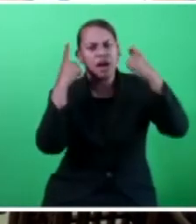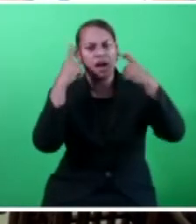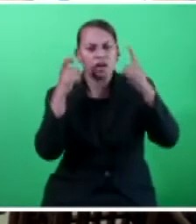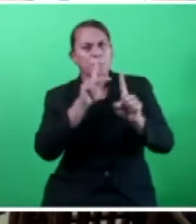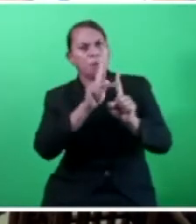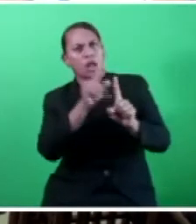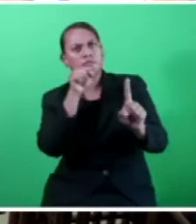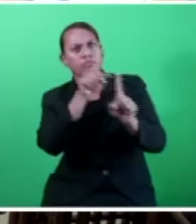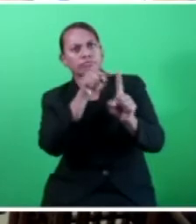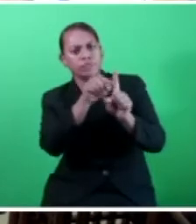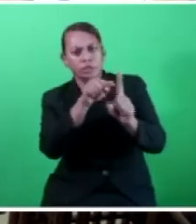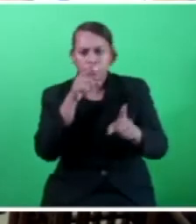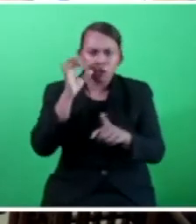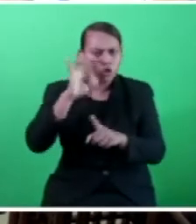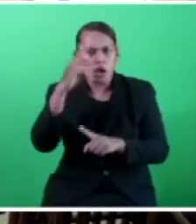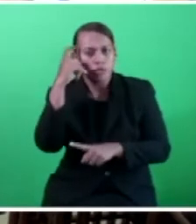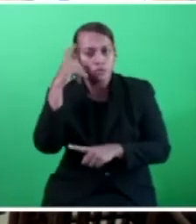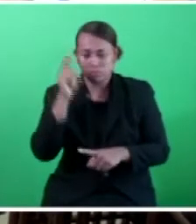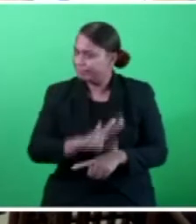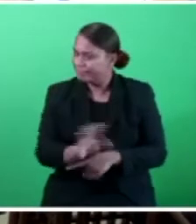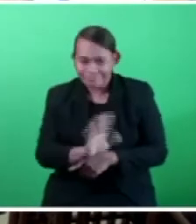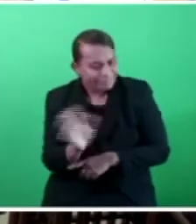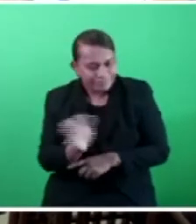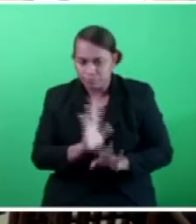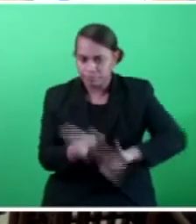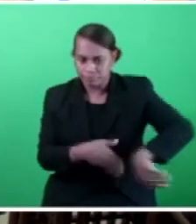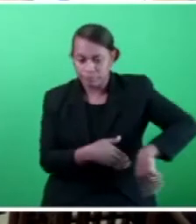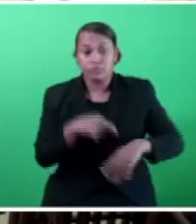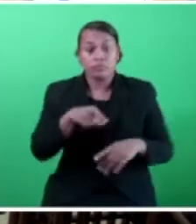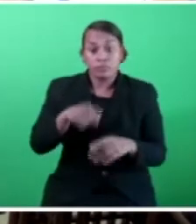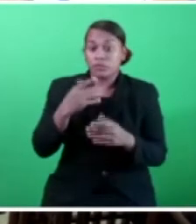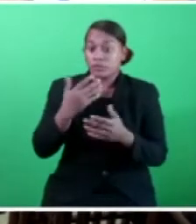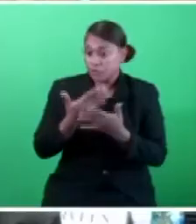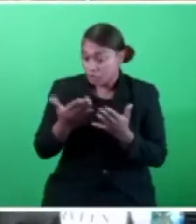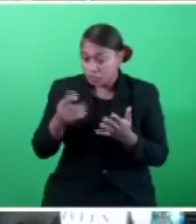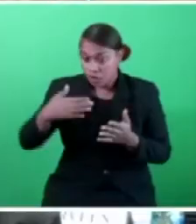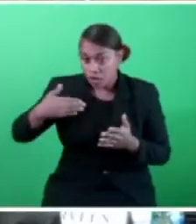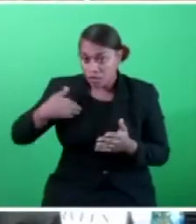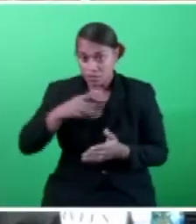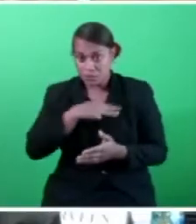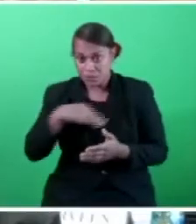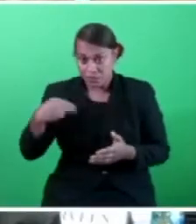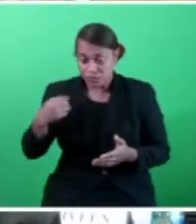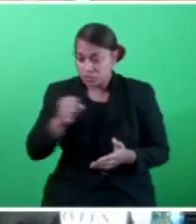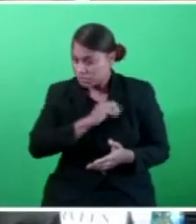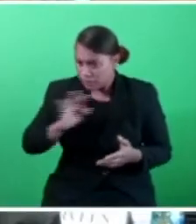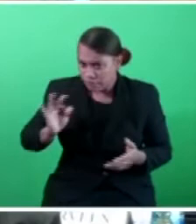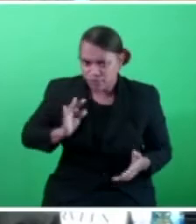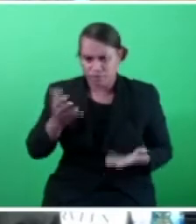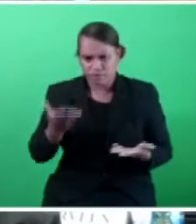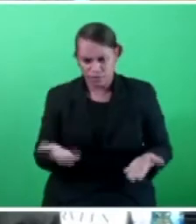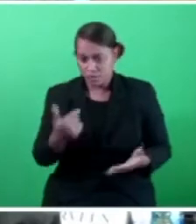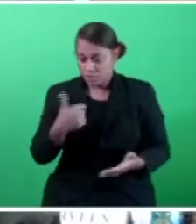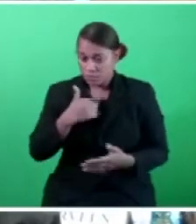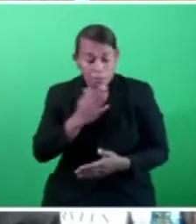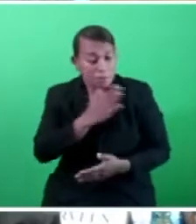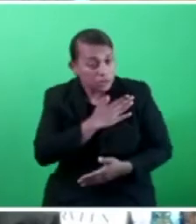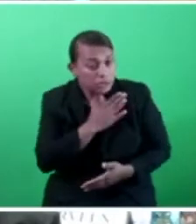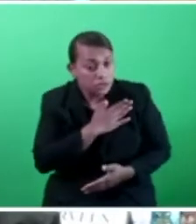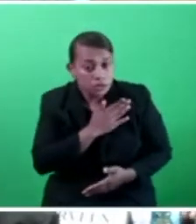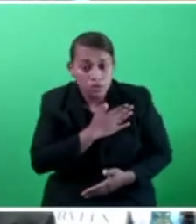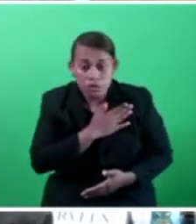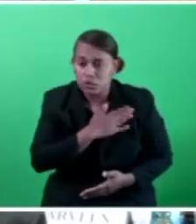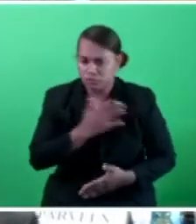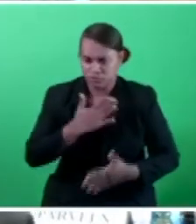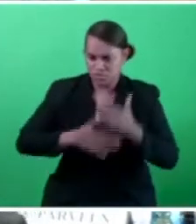Honourable Speaker, many of our health staff, many, I'm passionate today because they are my colleagues, maybe not yours, but